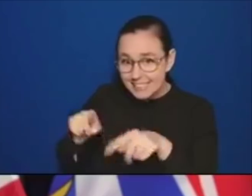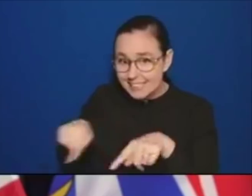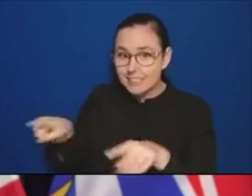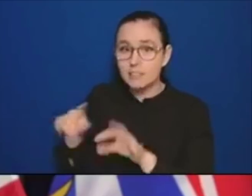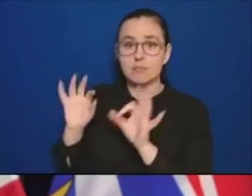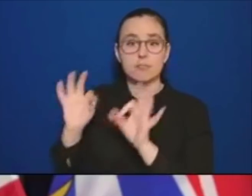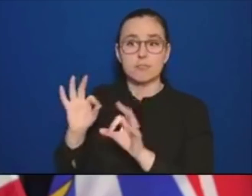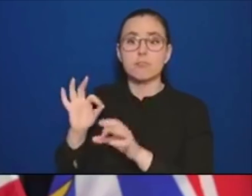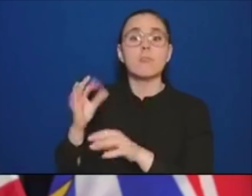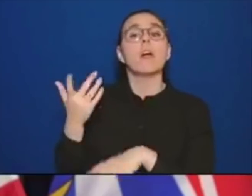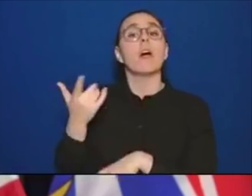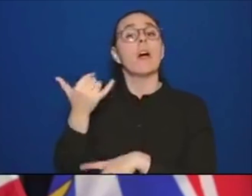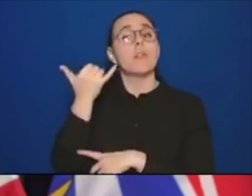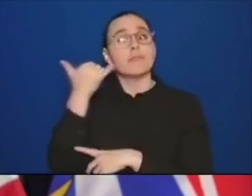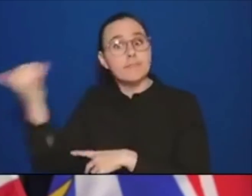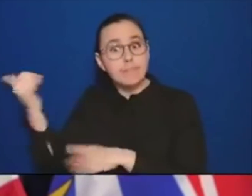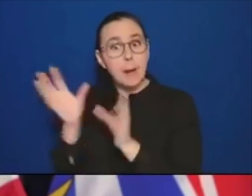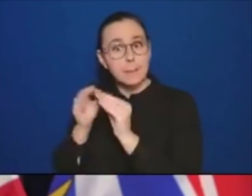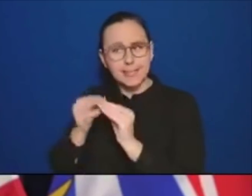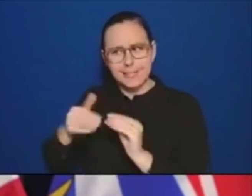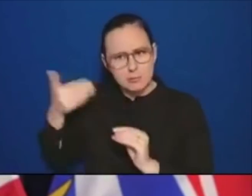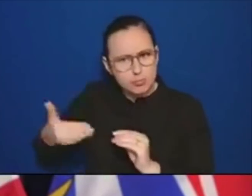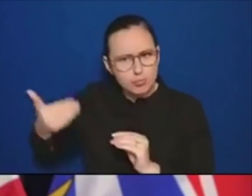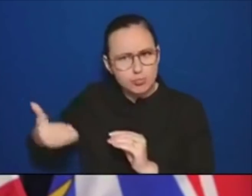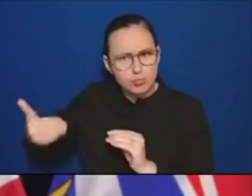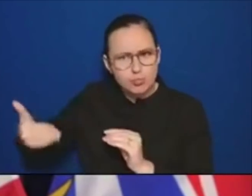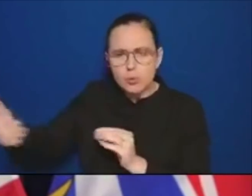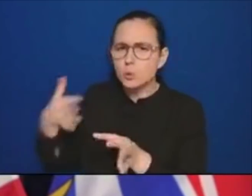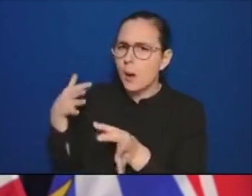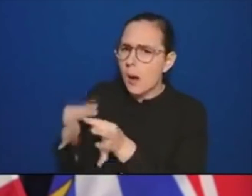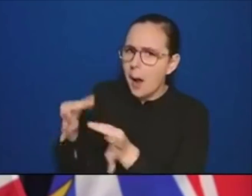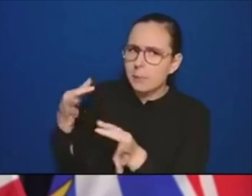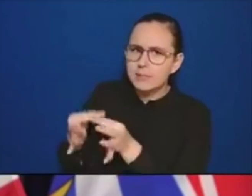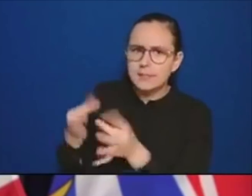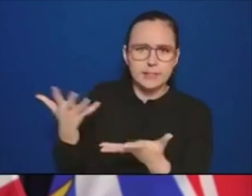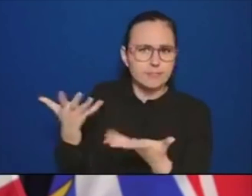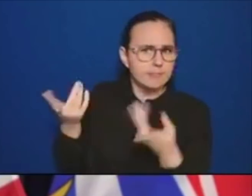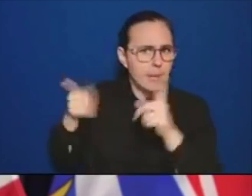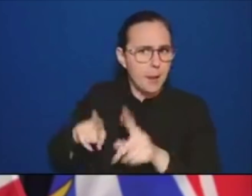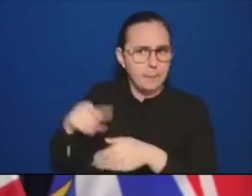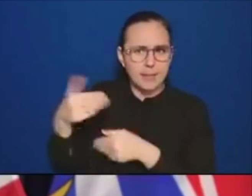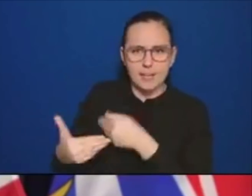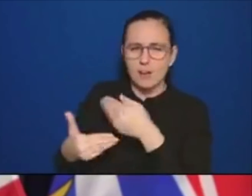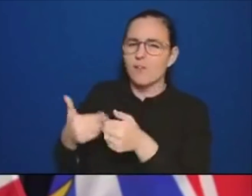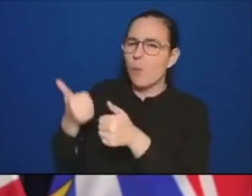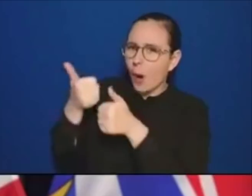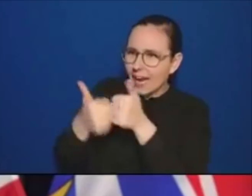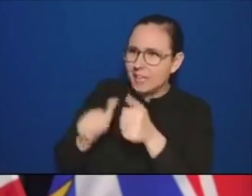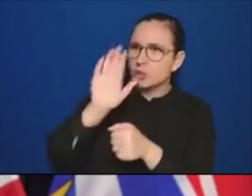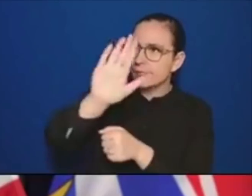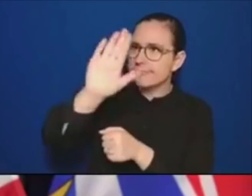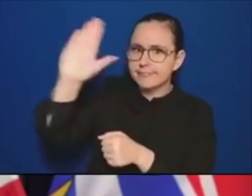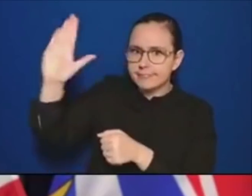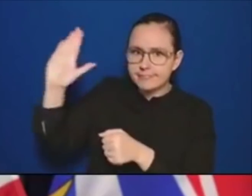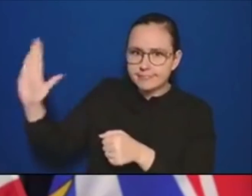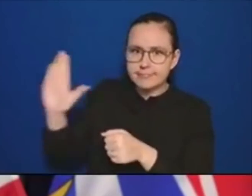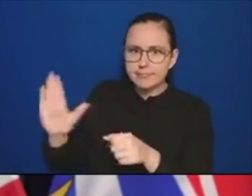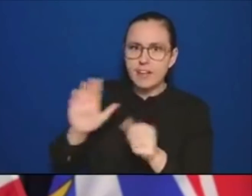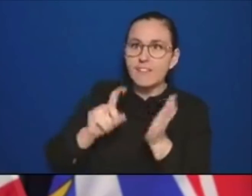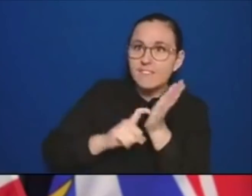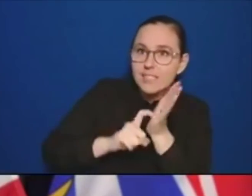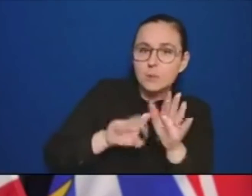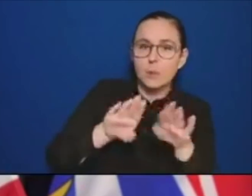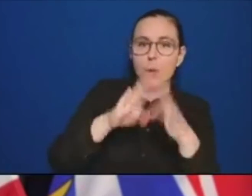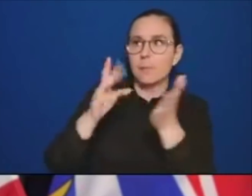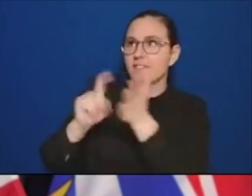Indigenous leadership to provide real-time updates on each site as we repair and work toward reopening our highways. We've hired